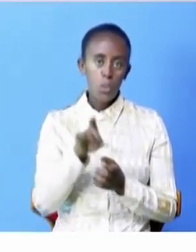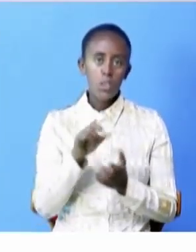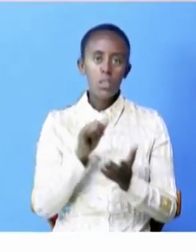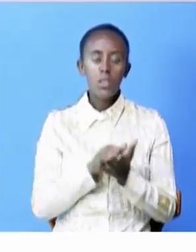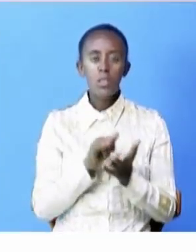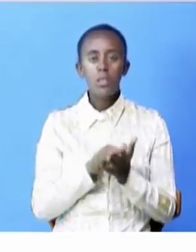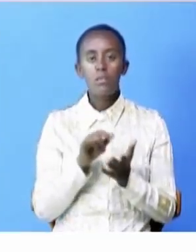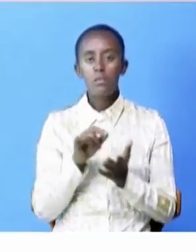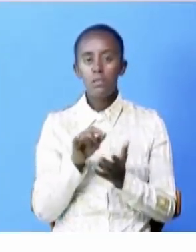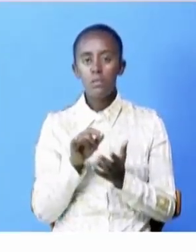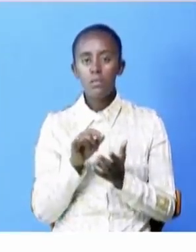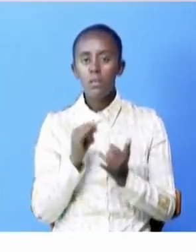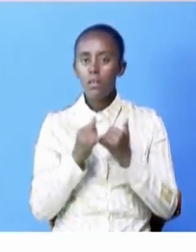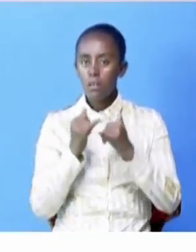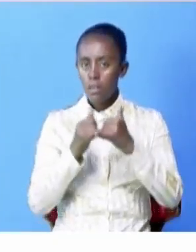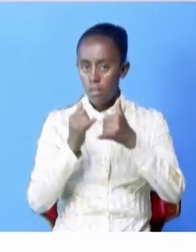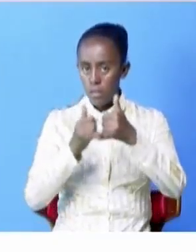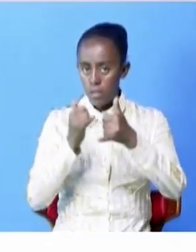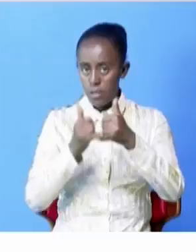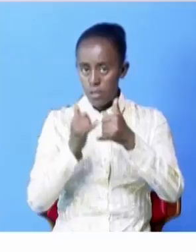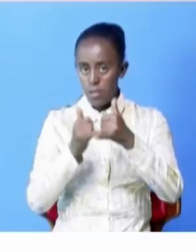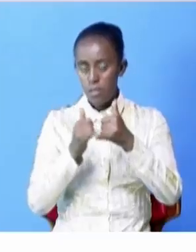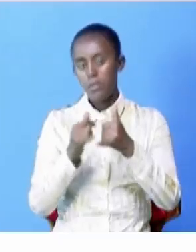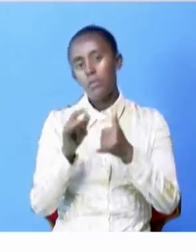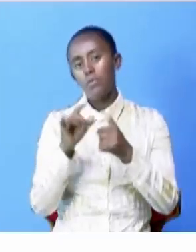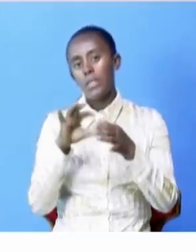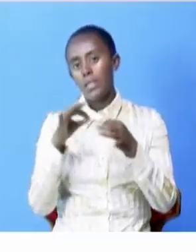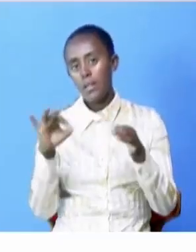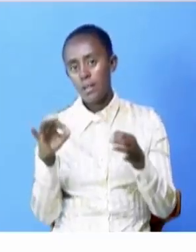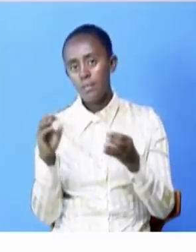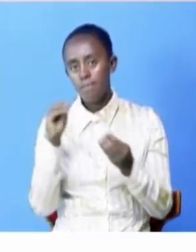are asked at the end of a sentence. Okay.